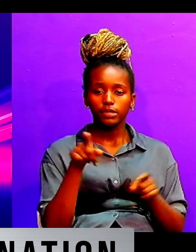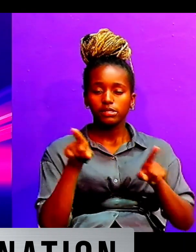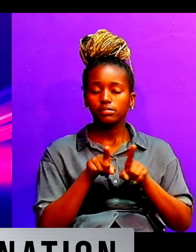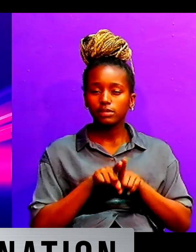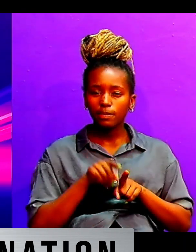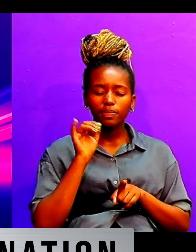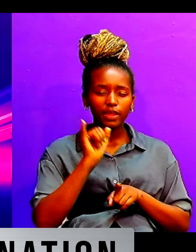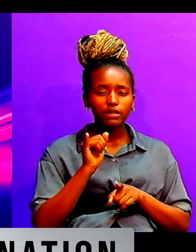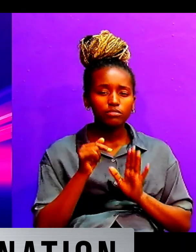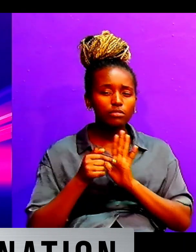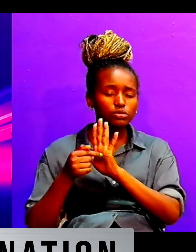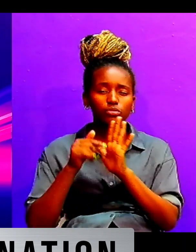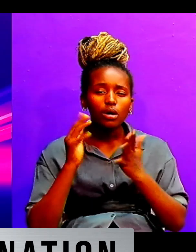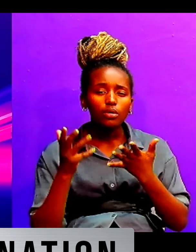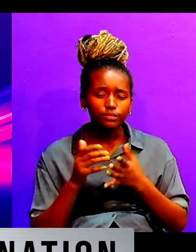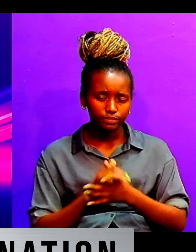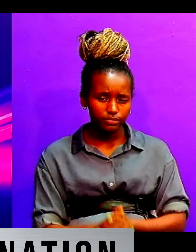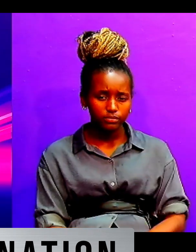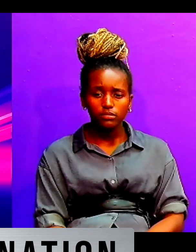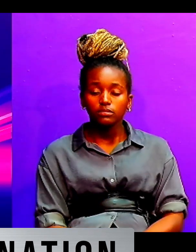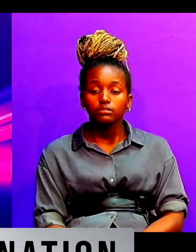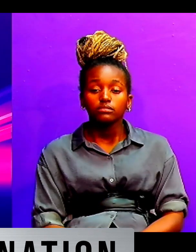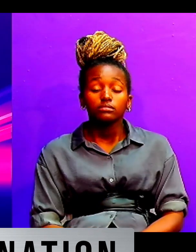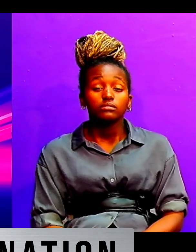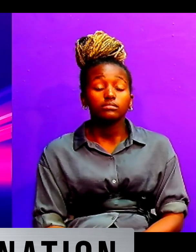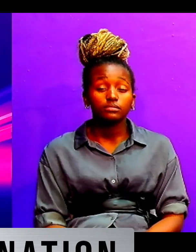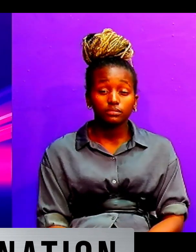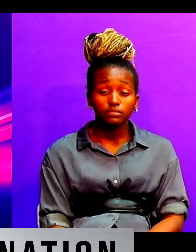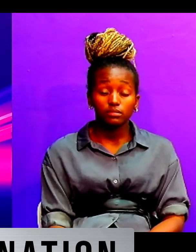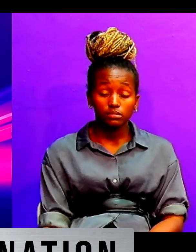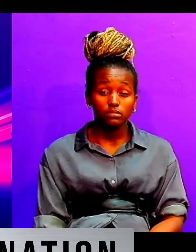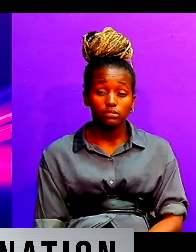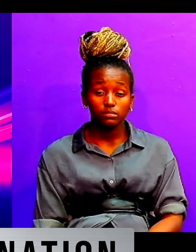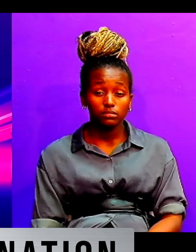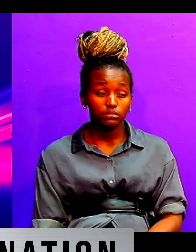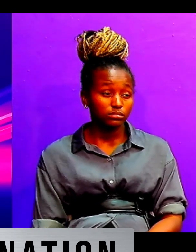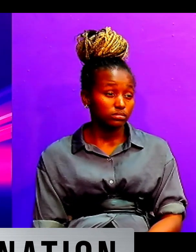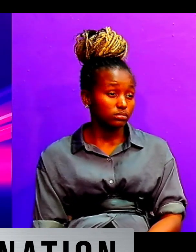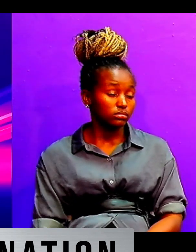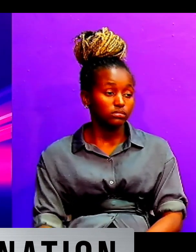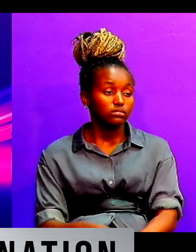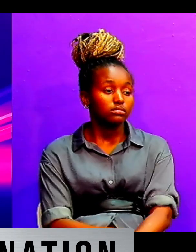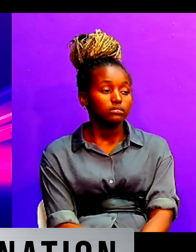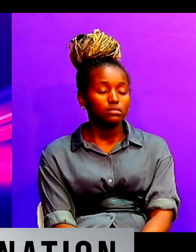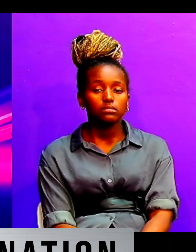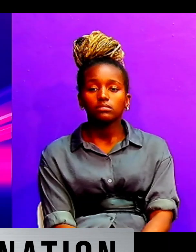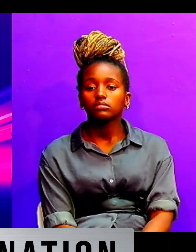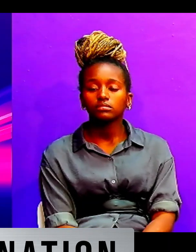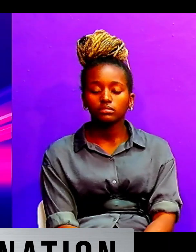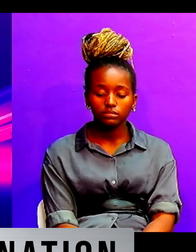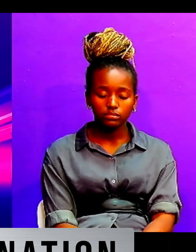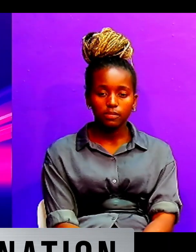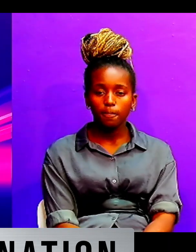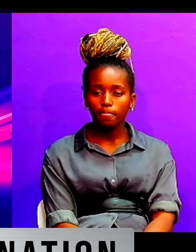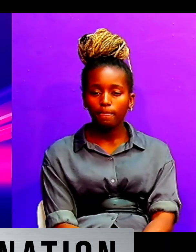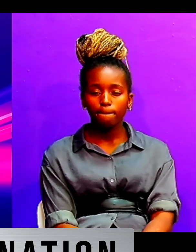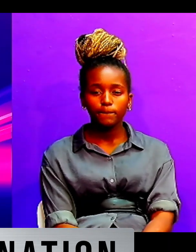What proves that this really happened? Then they'll prove that we have the report of the